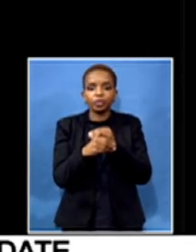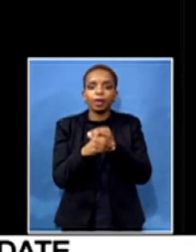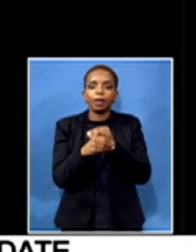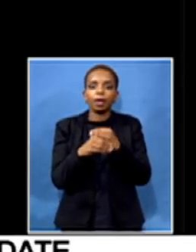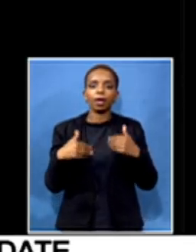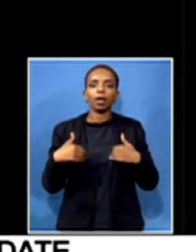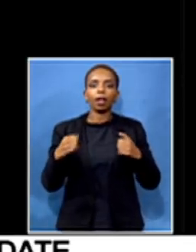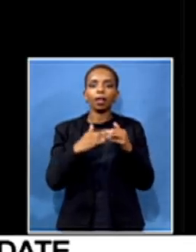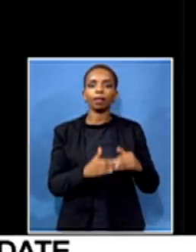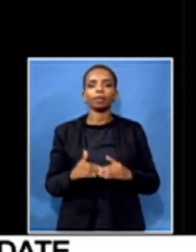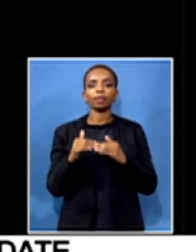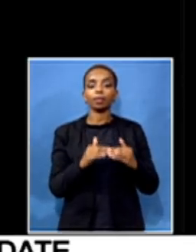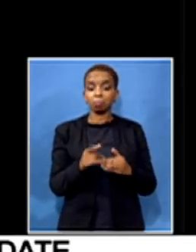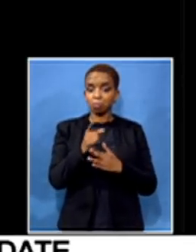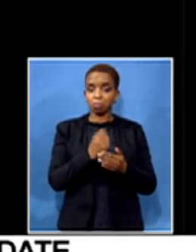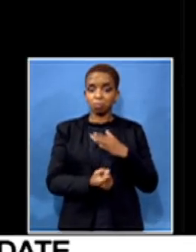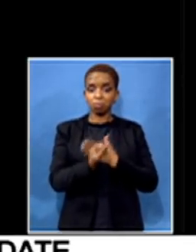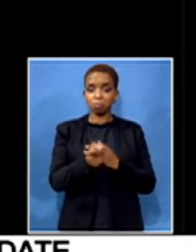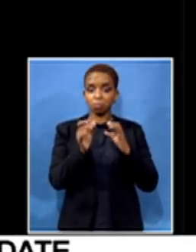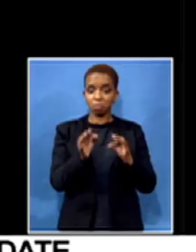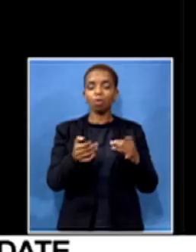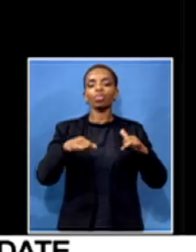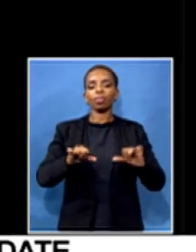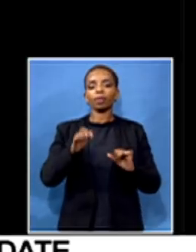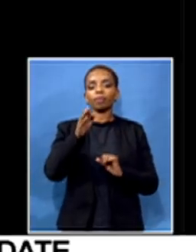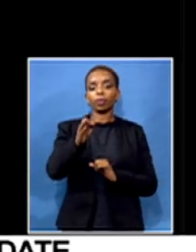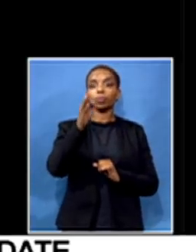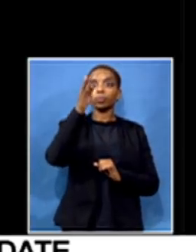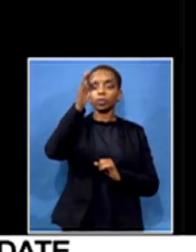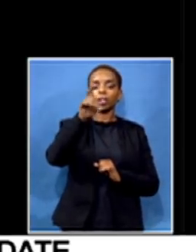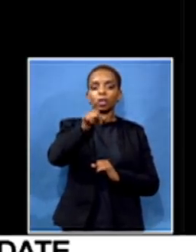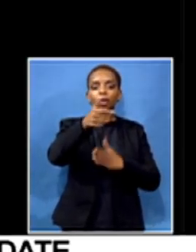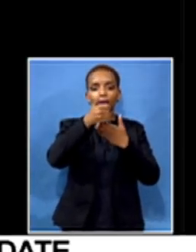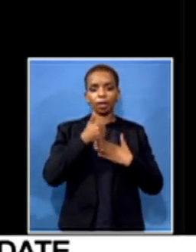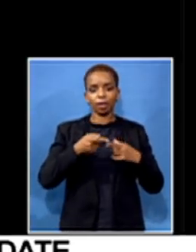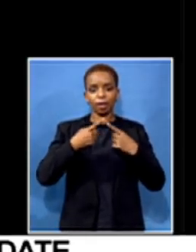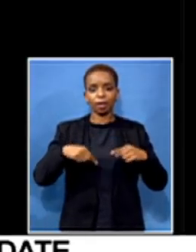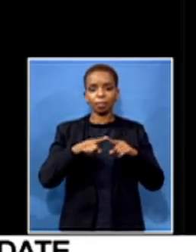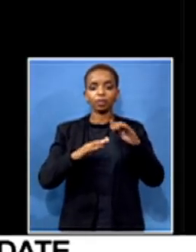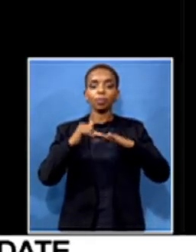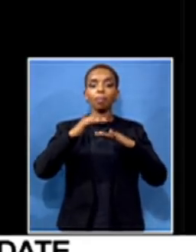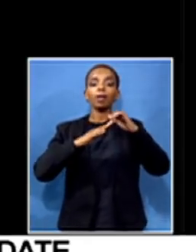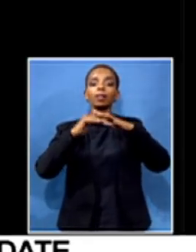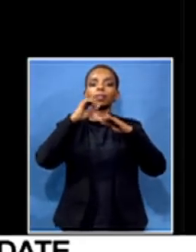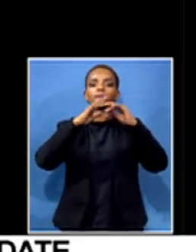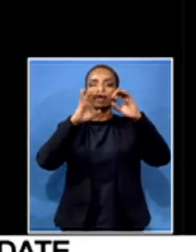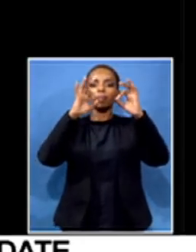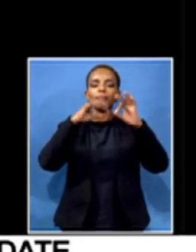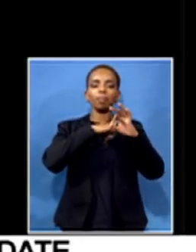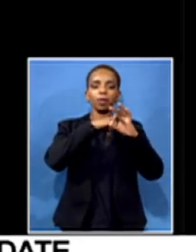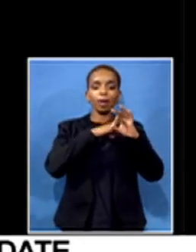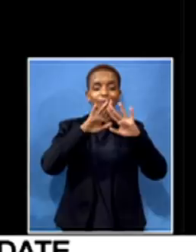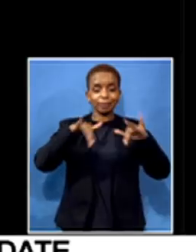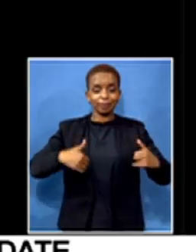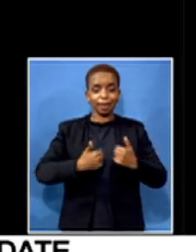in future, this would really help us to build a very sound system, because the real challenge in the Western Cape